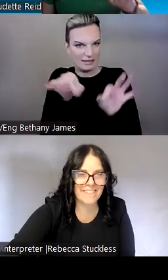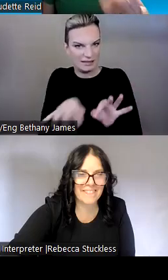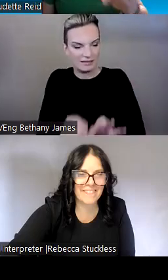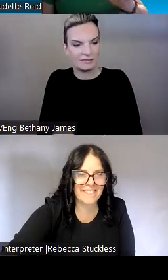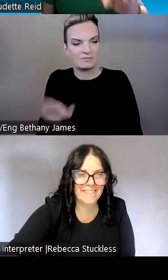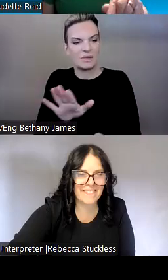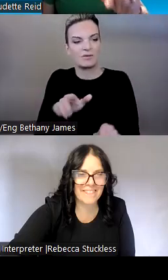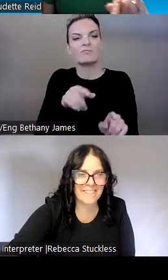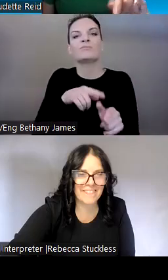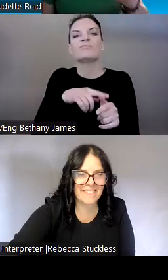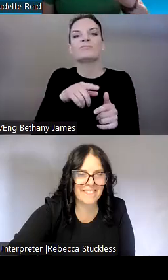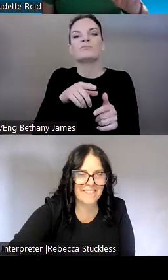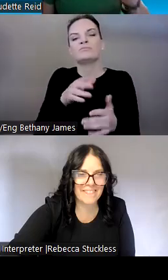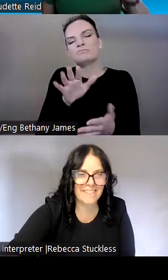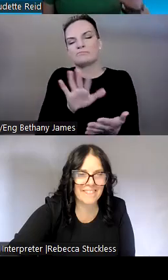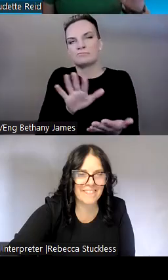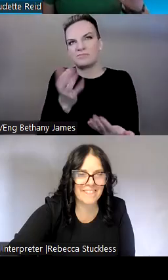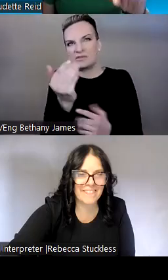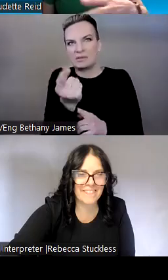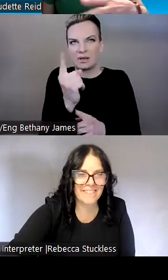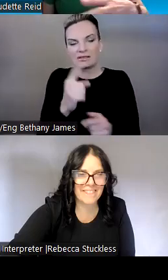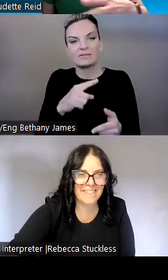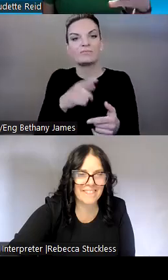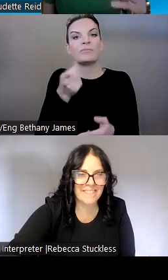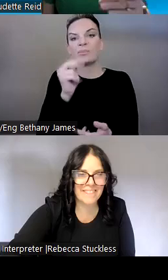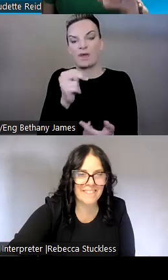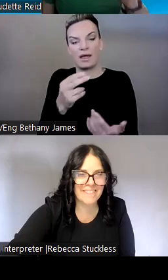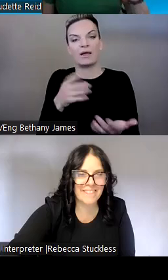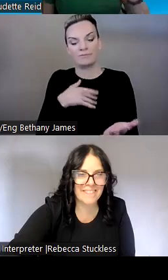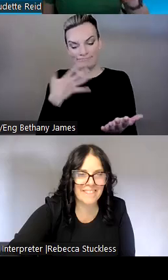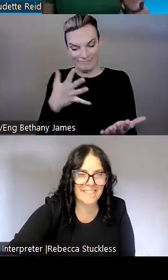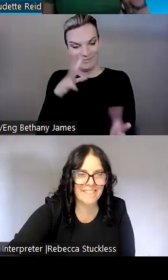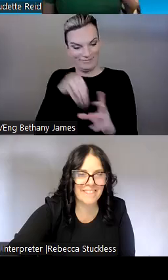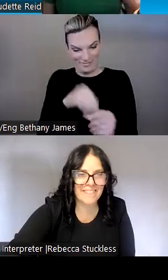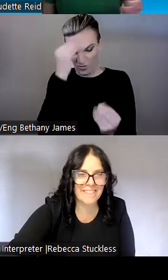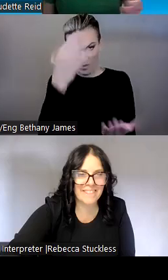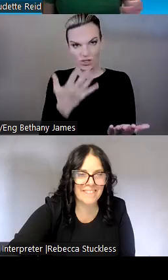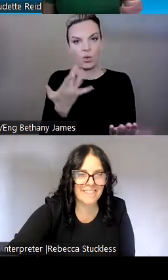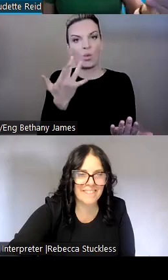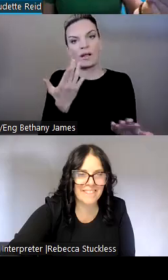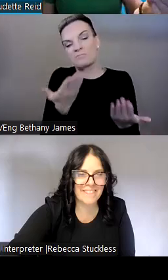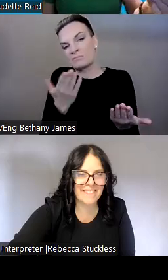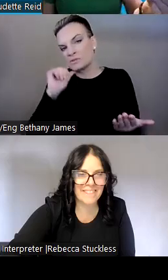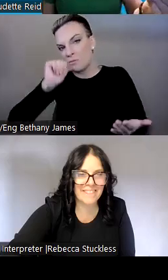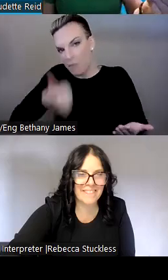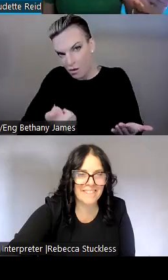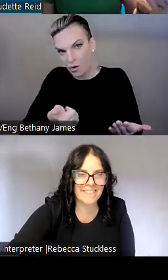audio and to make it into an actual voice. And so when you're